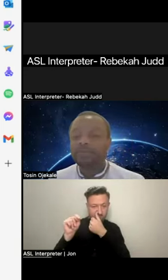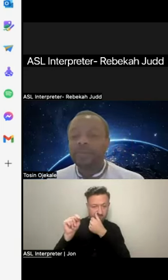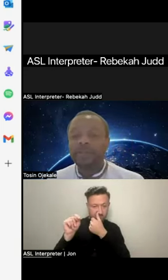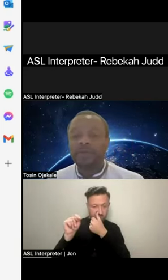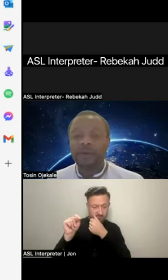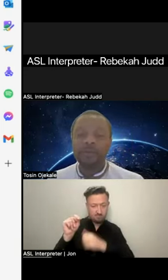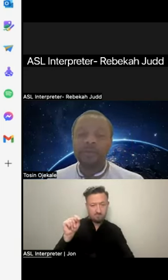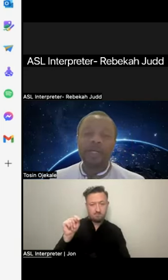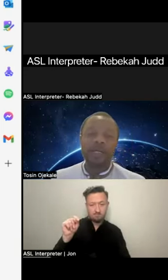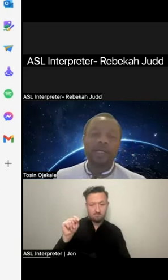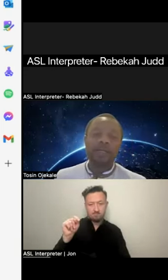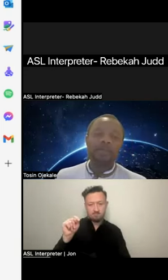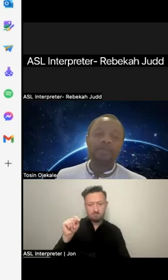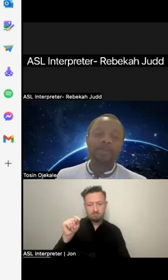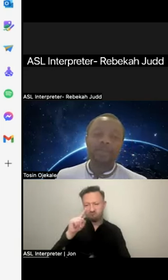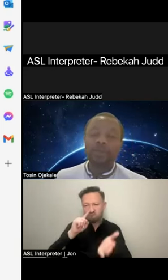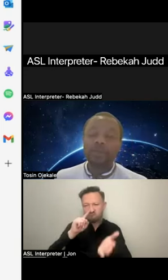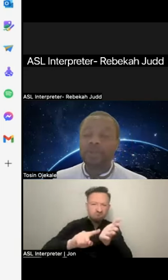to